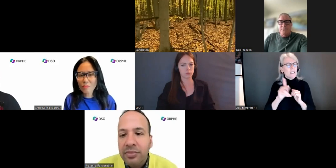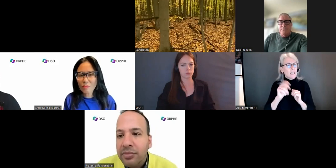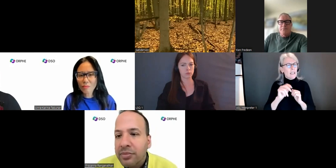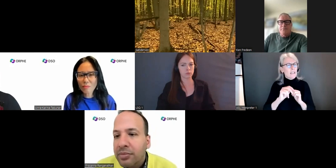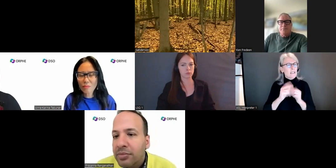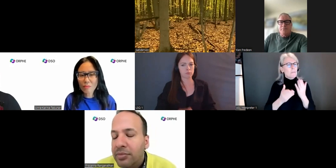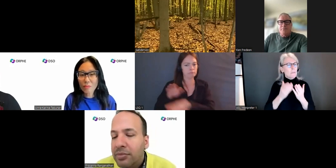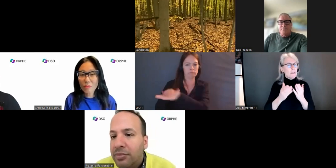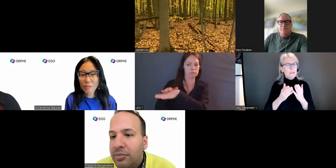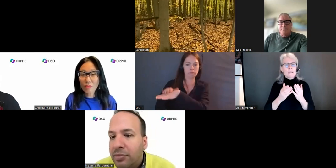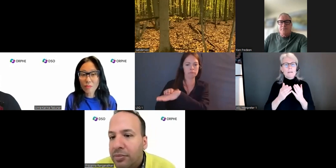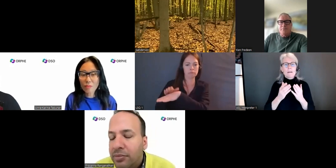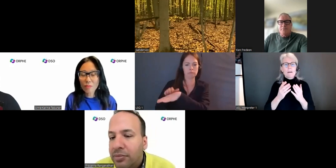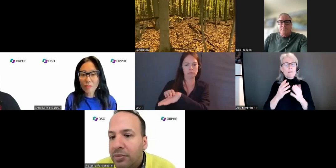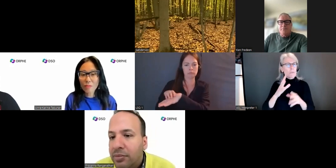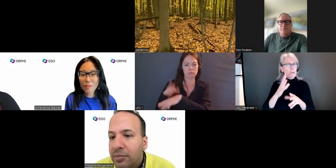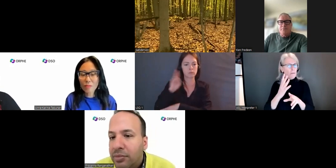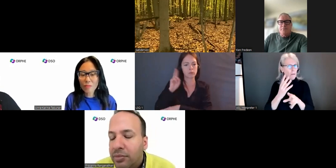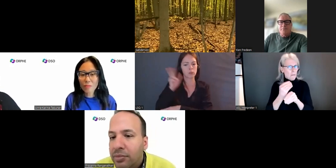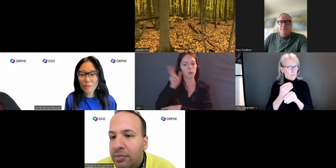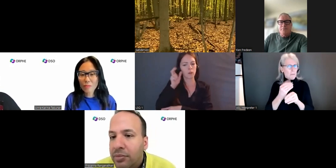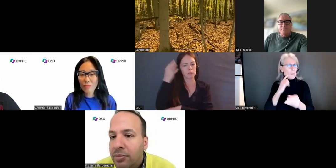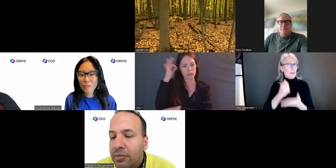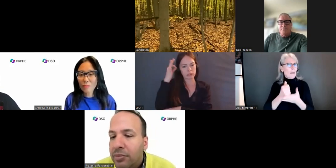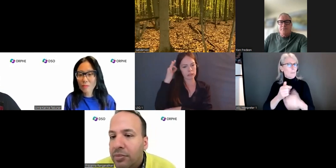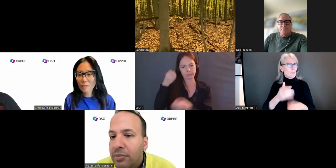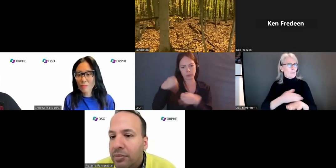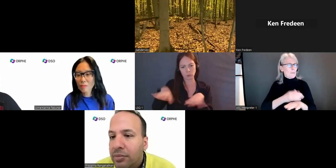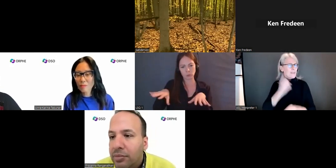take off your uh video and it might help with the connection